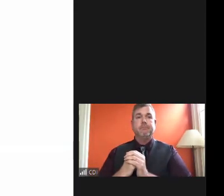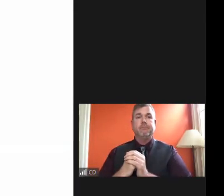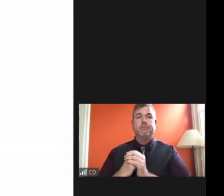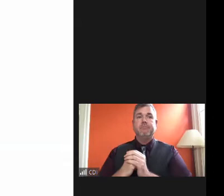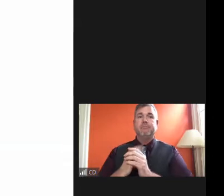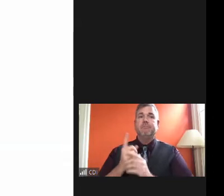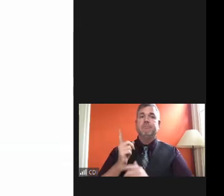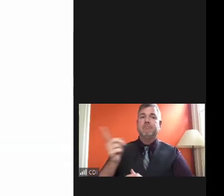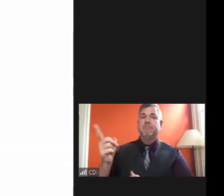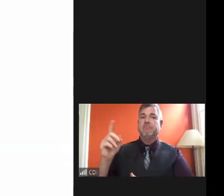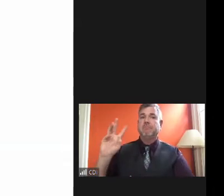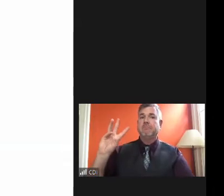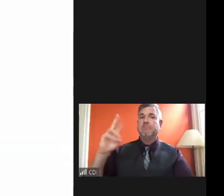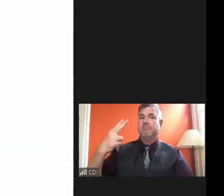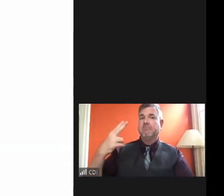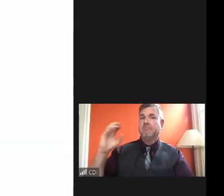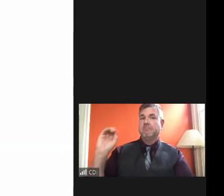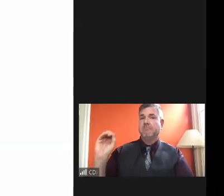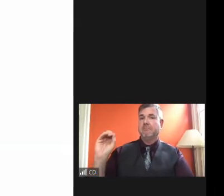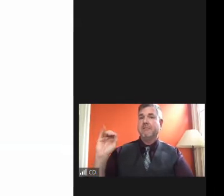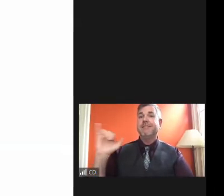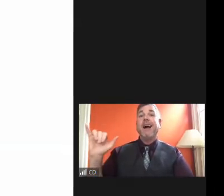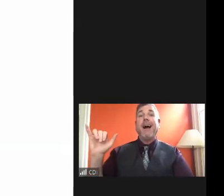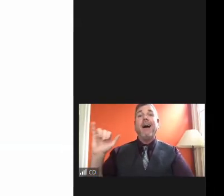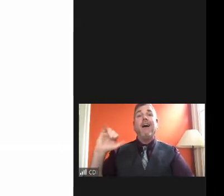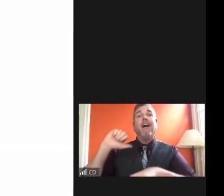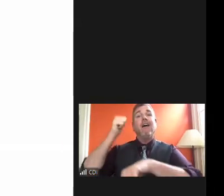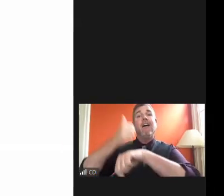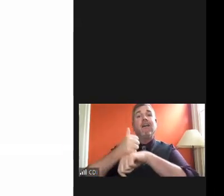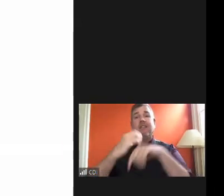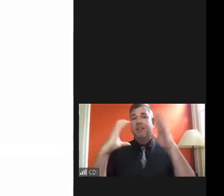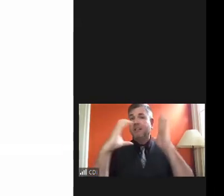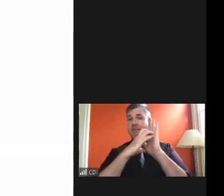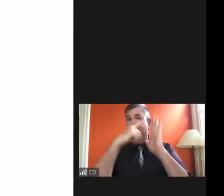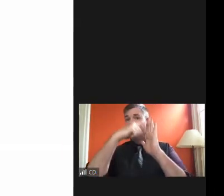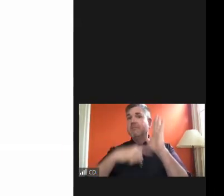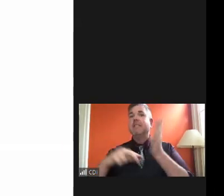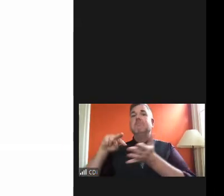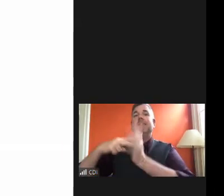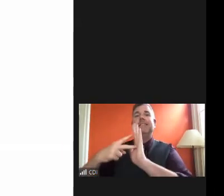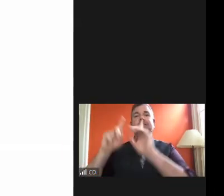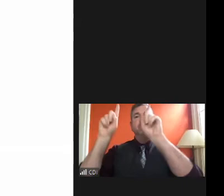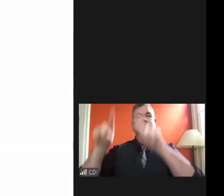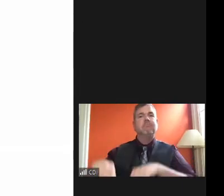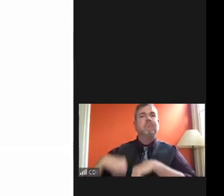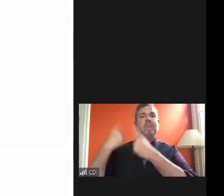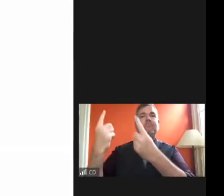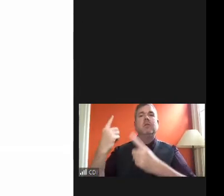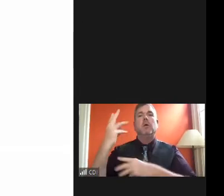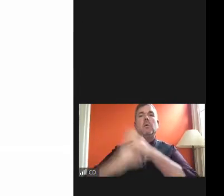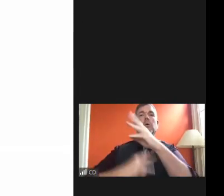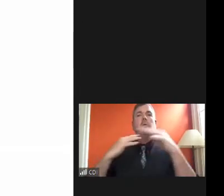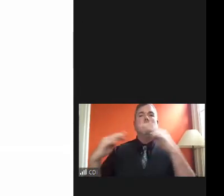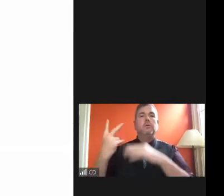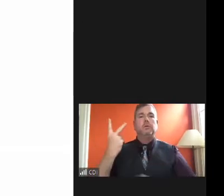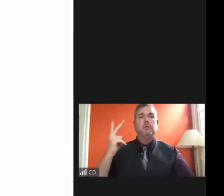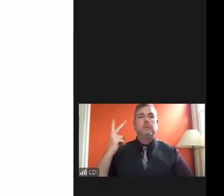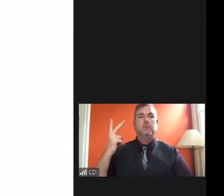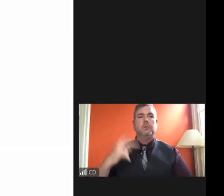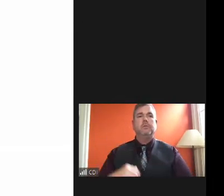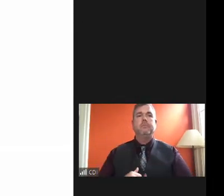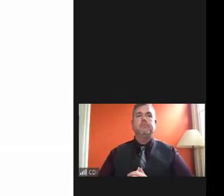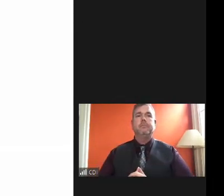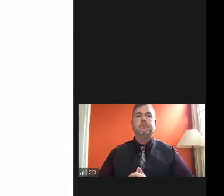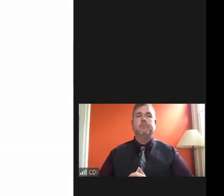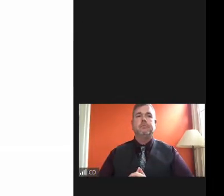importantly, I think it's really helps guide us in the decisions facing us around COVID-19, because it orients us to the reality that it's not